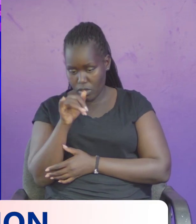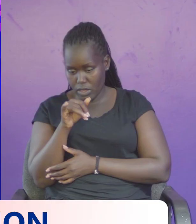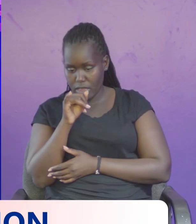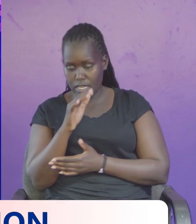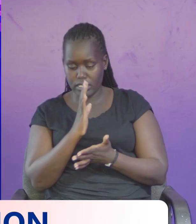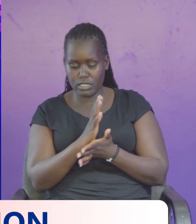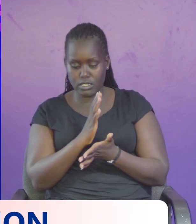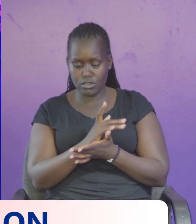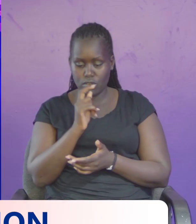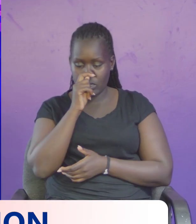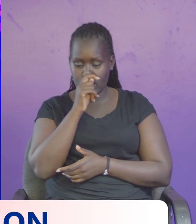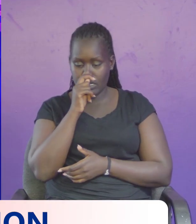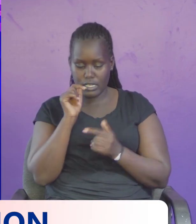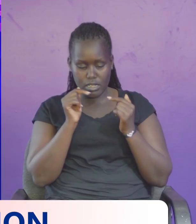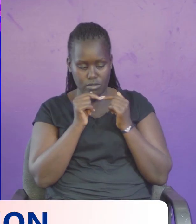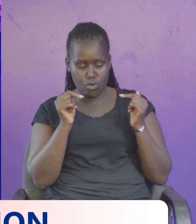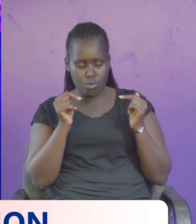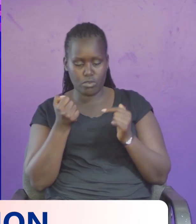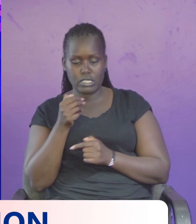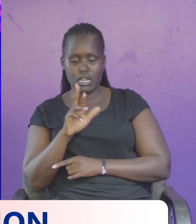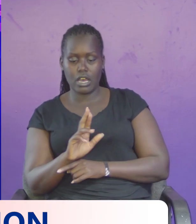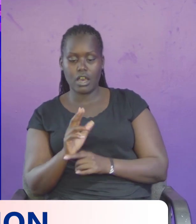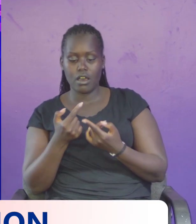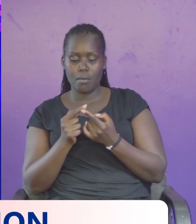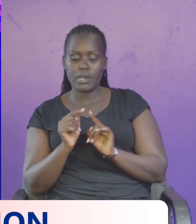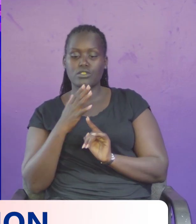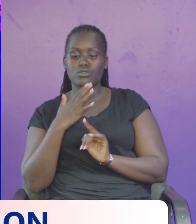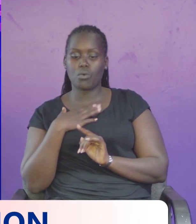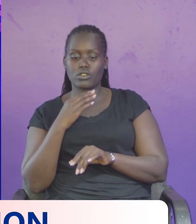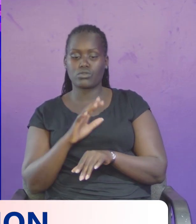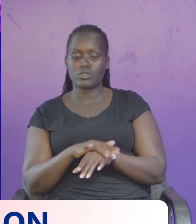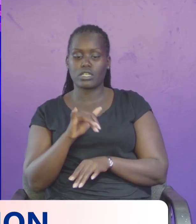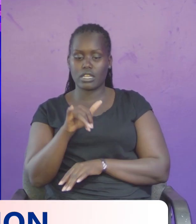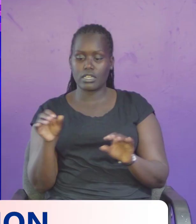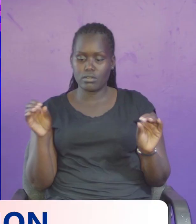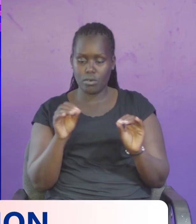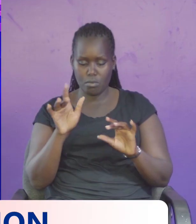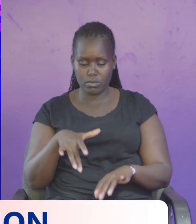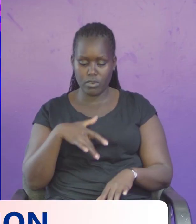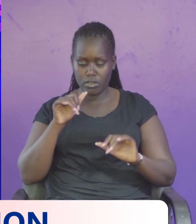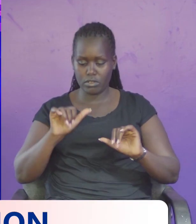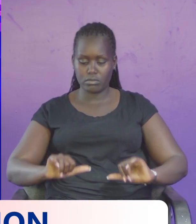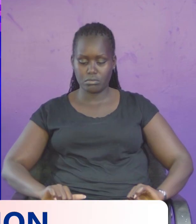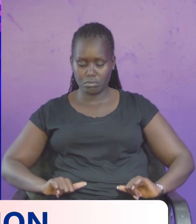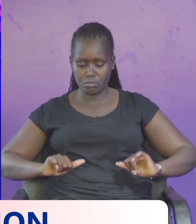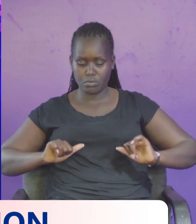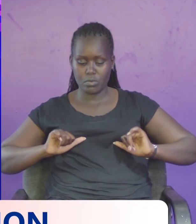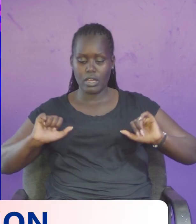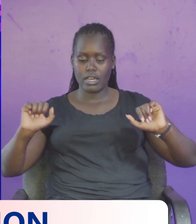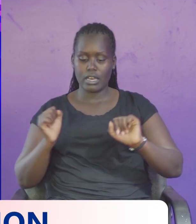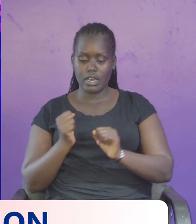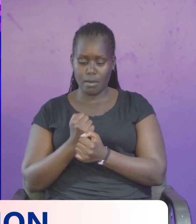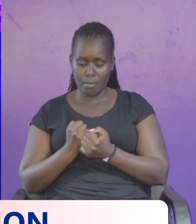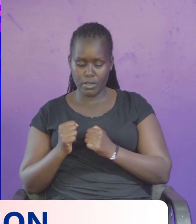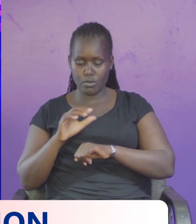true Tanzanians opposed her. But she does not want to take the shame. She feels so proud that she cannot take the fact that